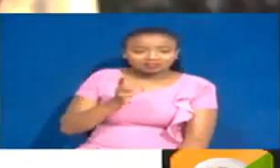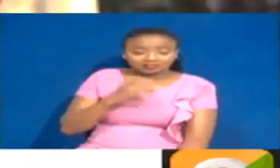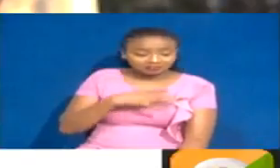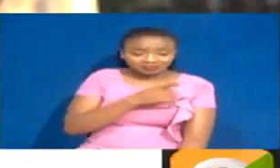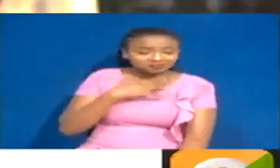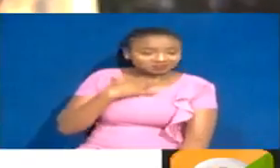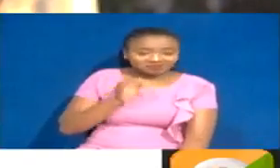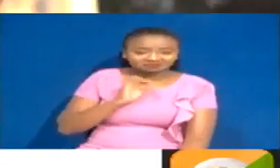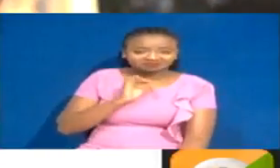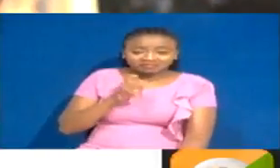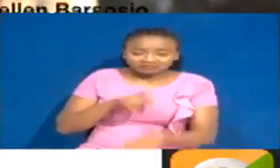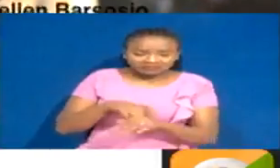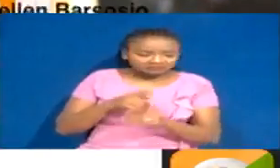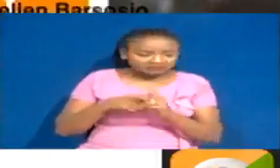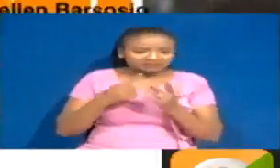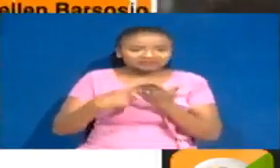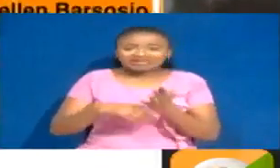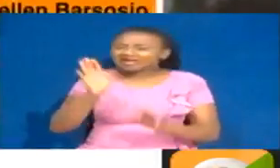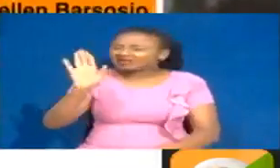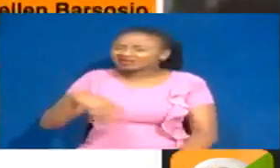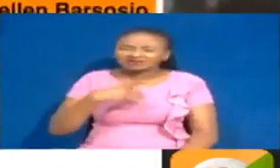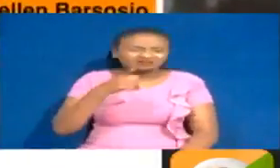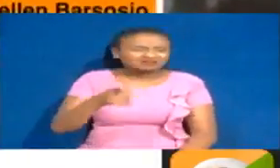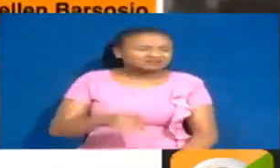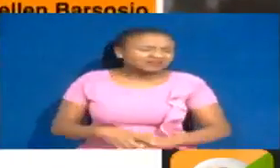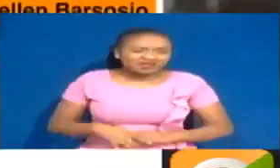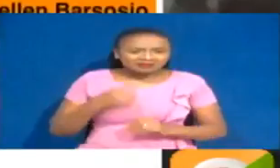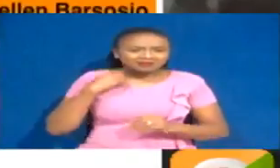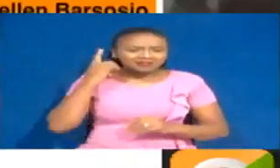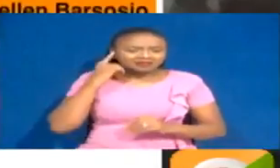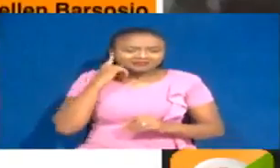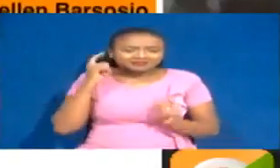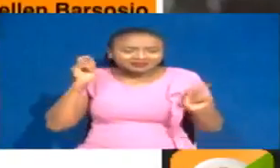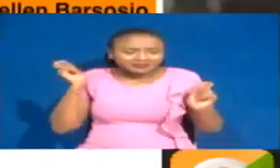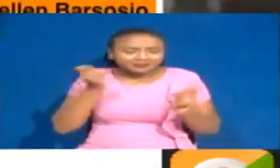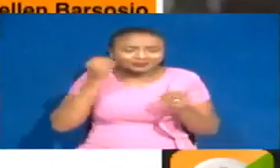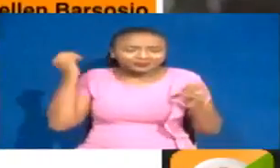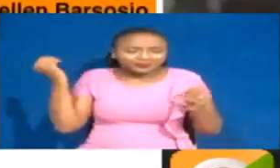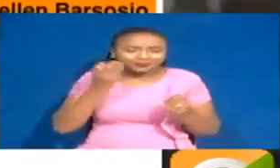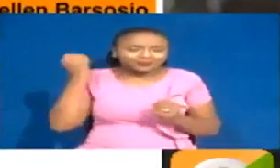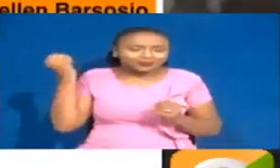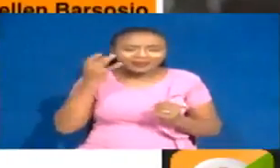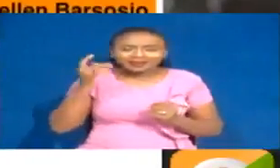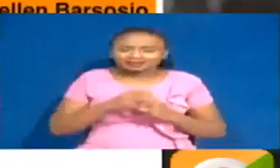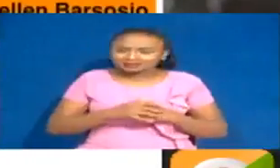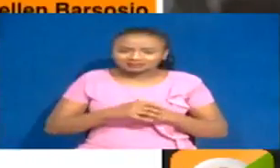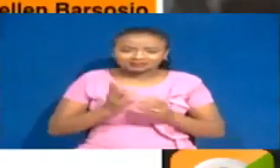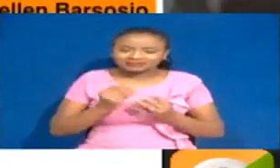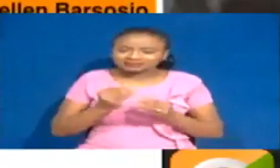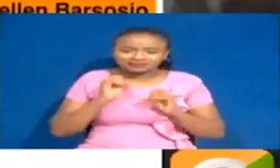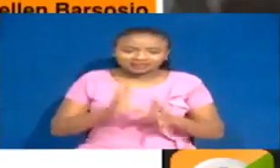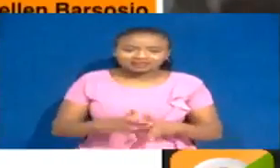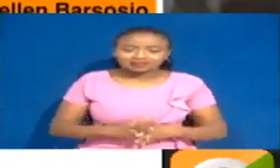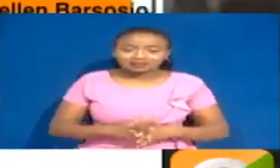you have conversations about quinine, the first thing someone tells you, oh, that drug that causes my ear to ring. And it's the one that's safest in first